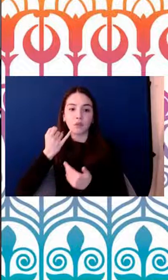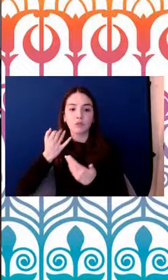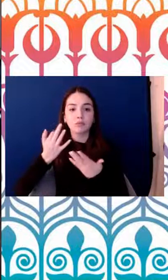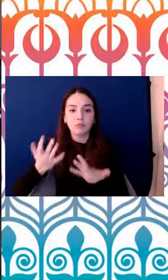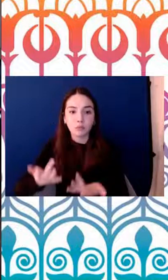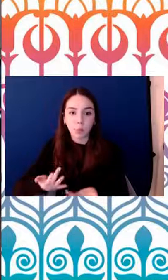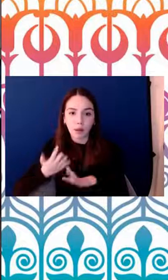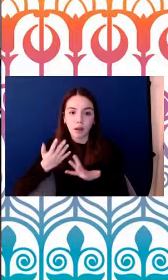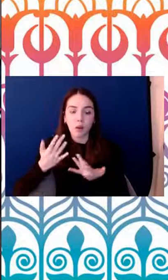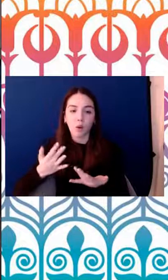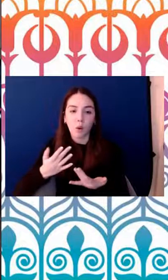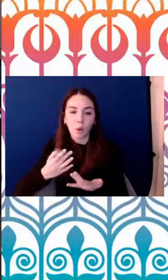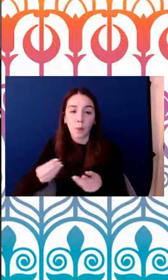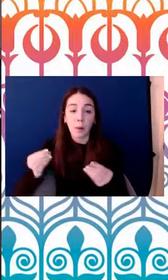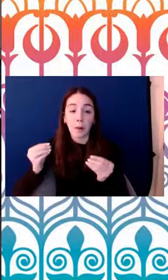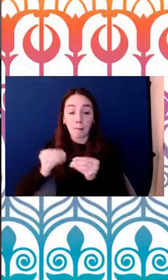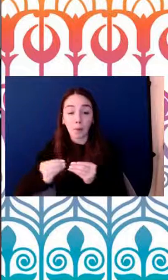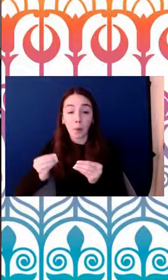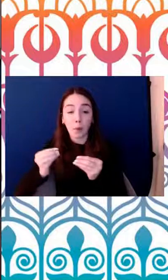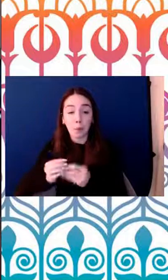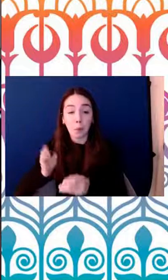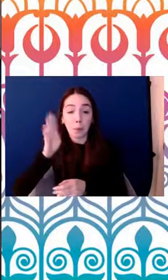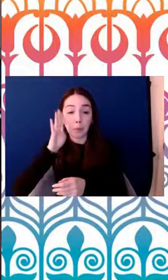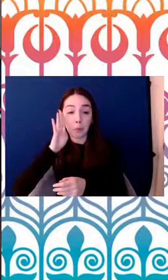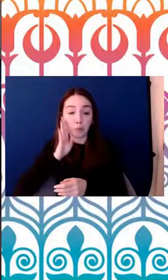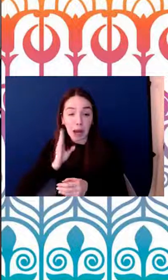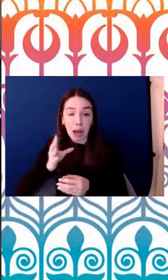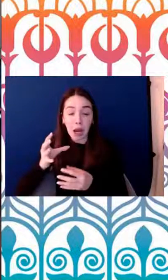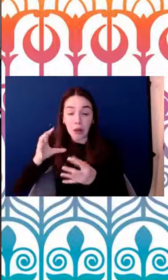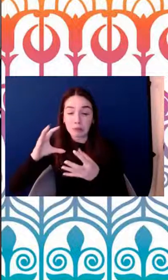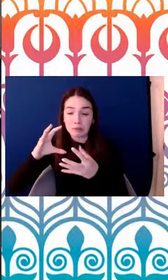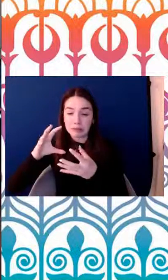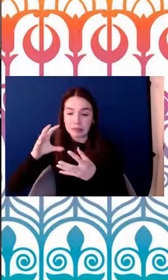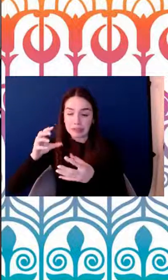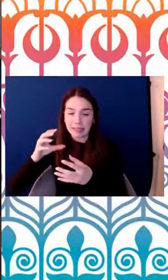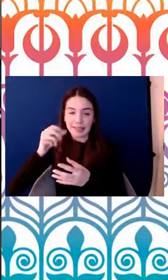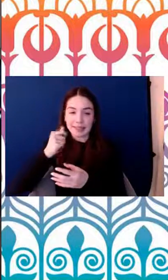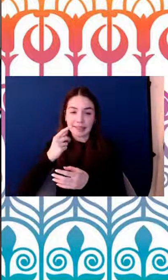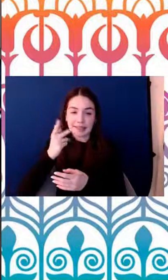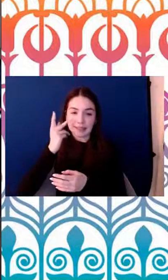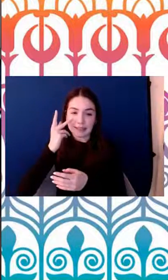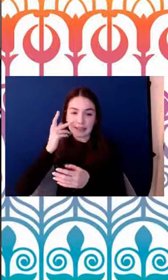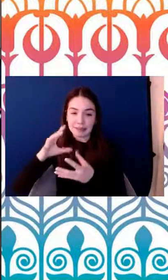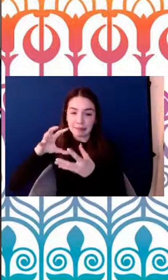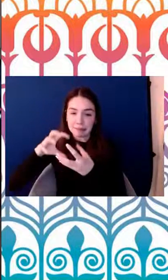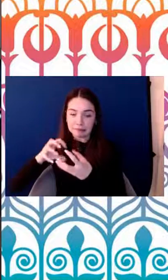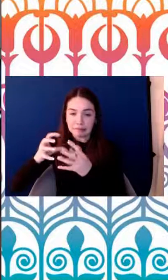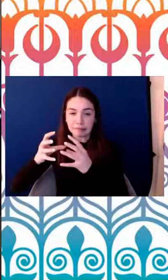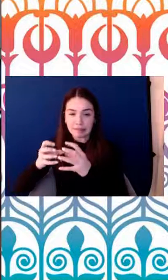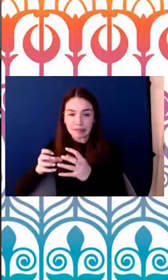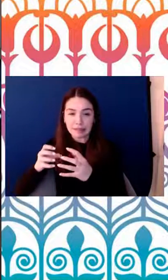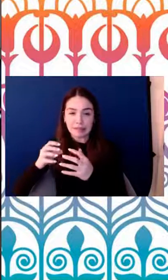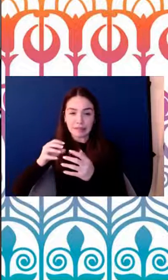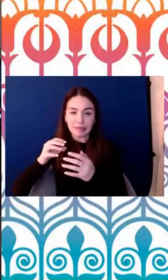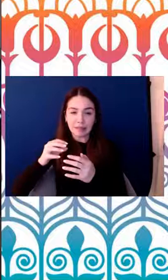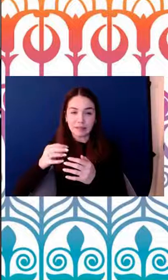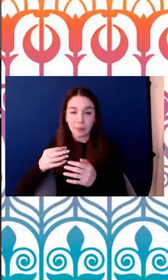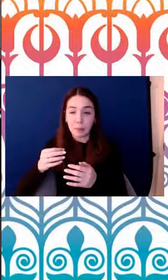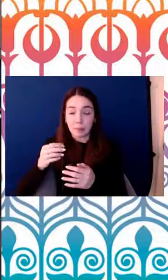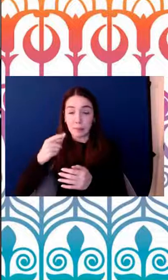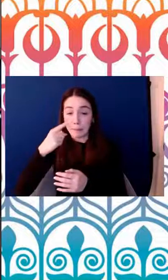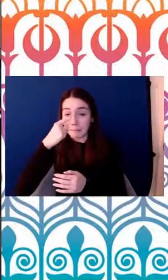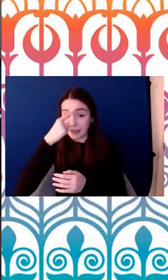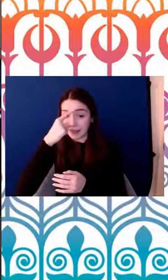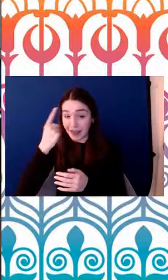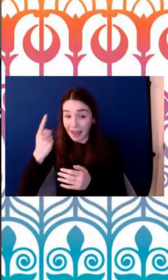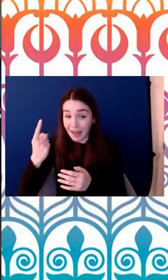really brown. It starts to kind of get indented on the side, and you can see sometimes it starts to turn black. So you